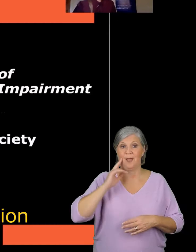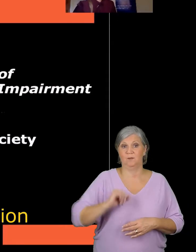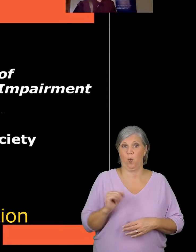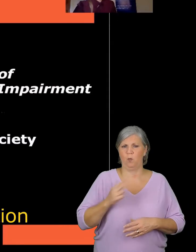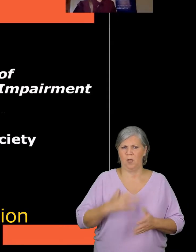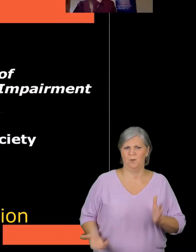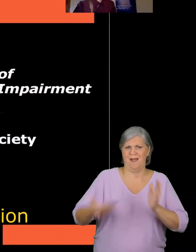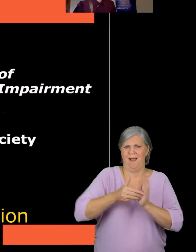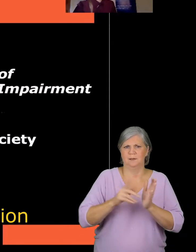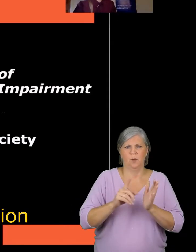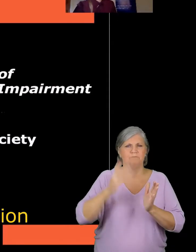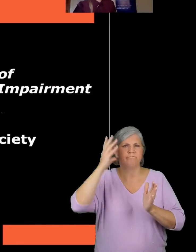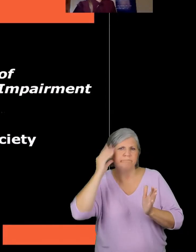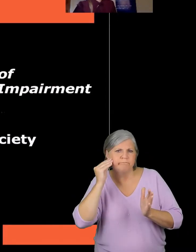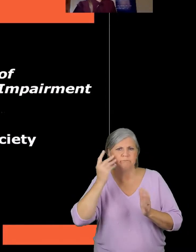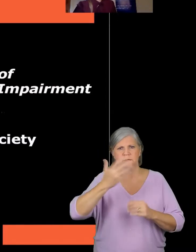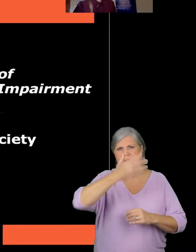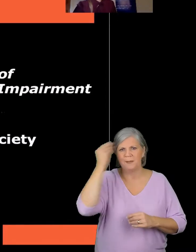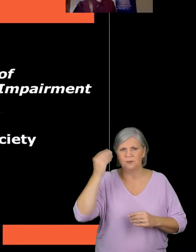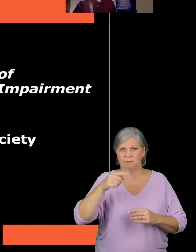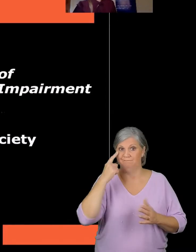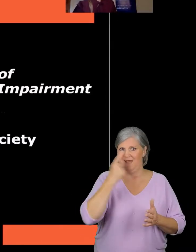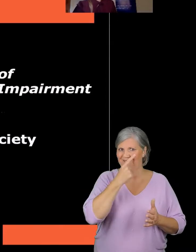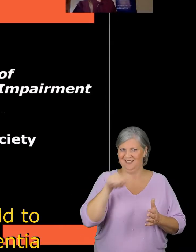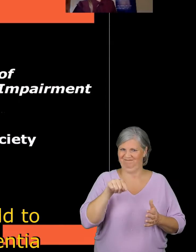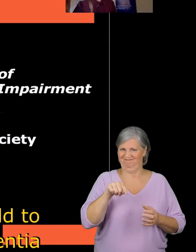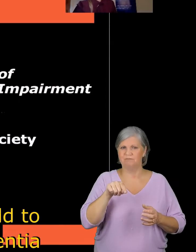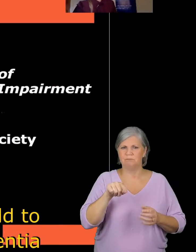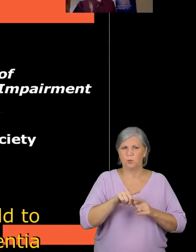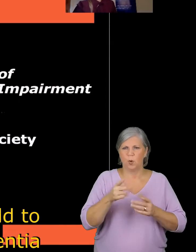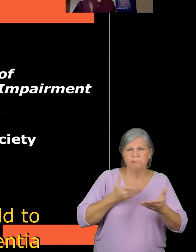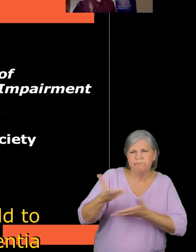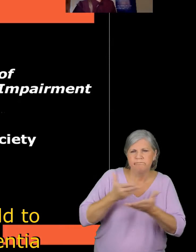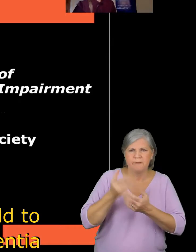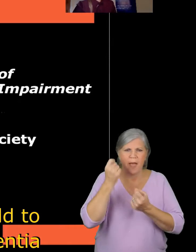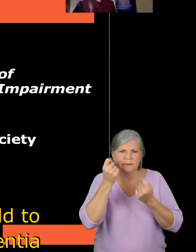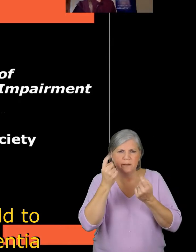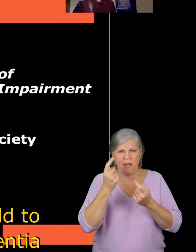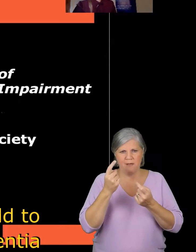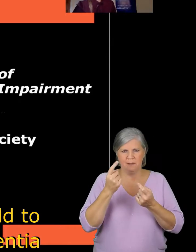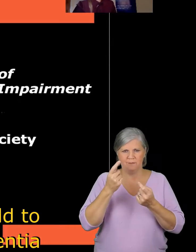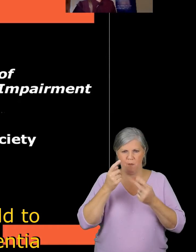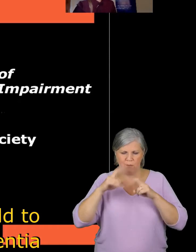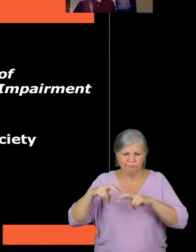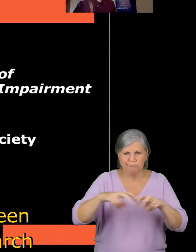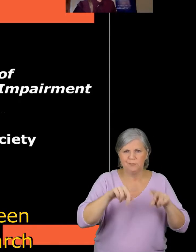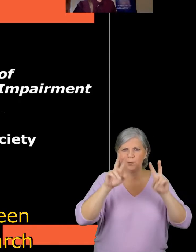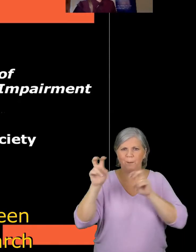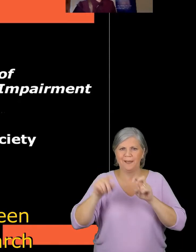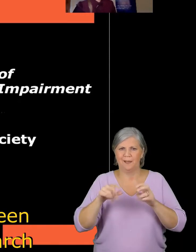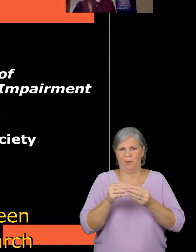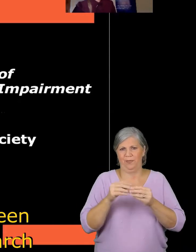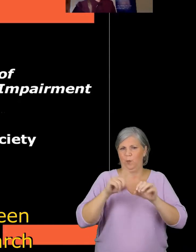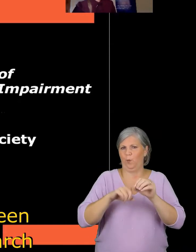Moving on to the inspiration for the project. Deaf Scotland wanted to add to the hearing loss and dementia